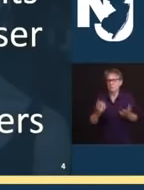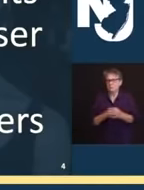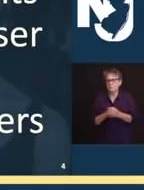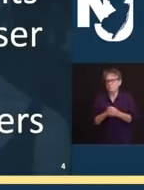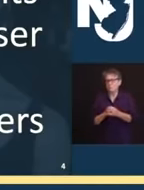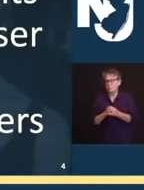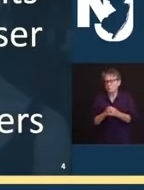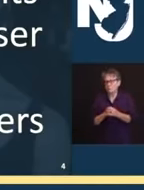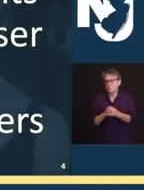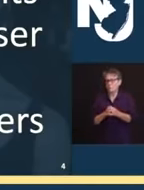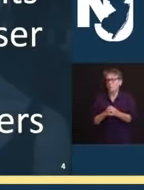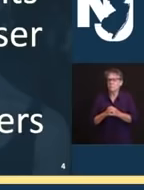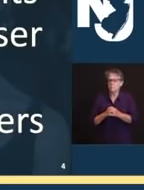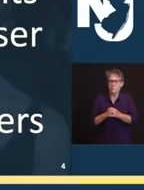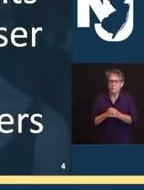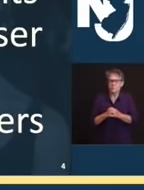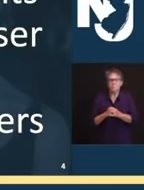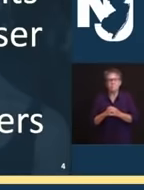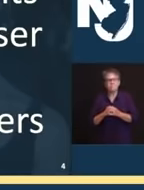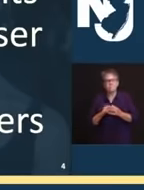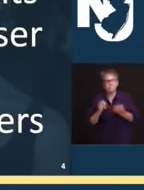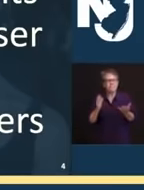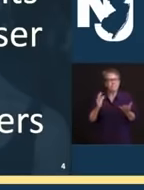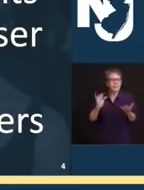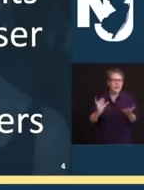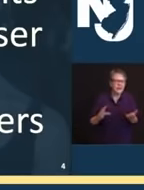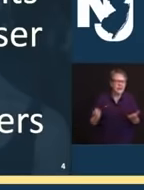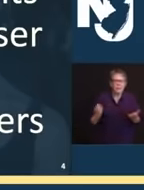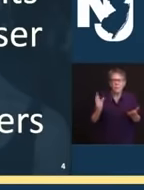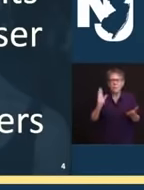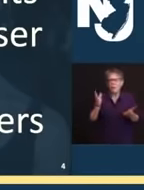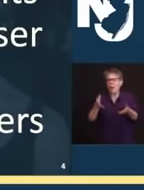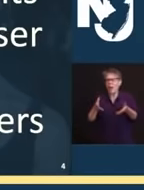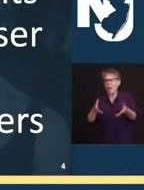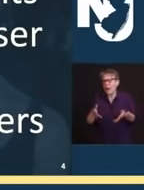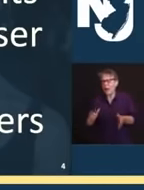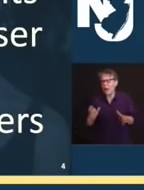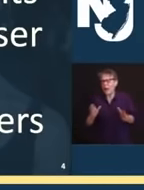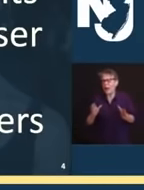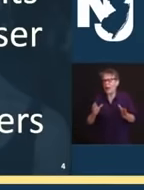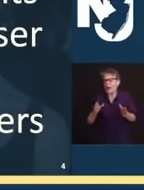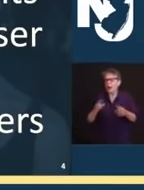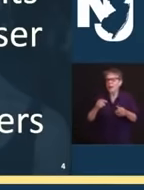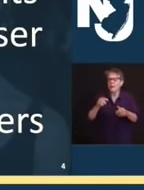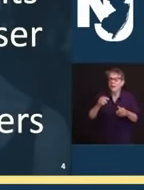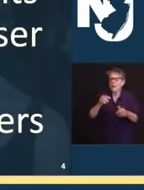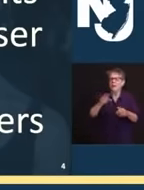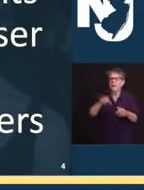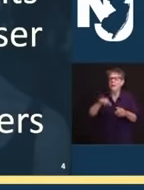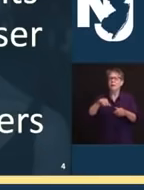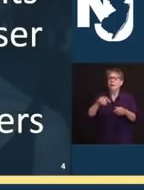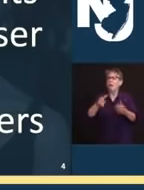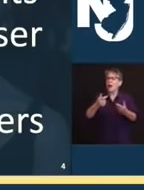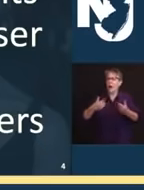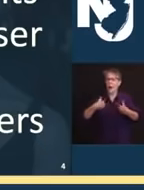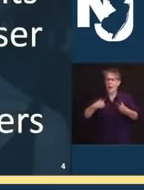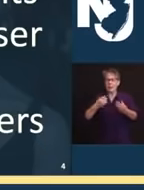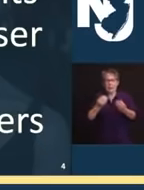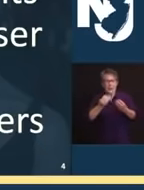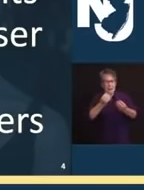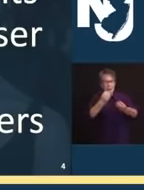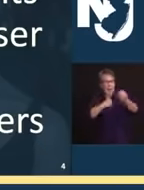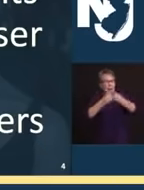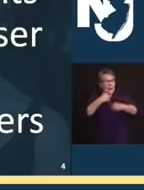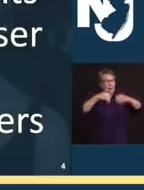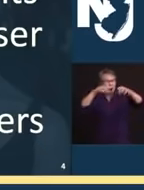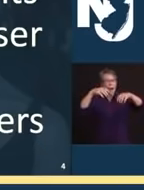allow individual, fully enclosed dining bubbles to be set up for outside use. These tents, which may